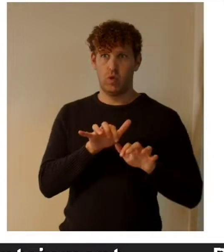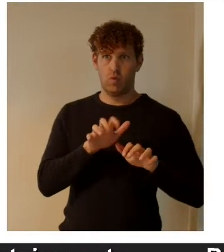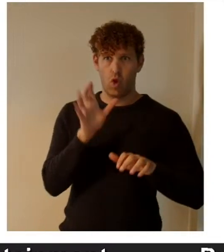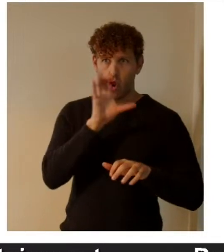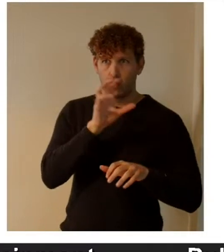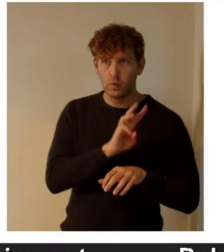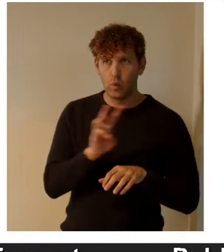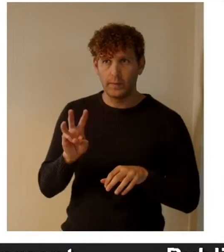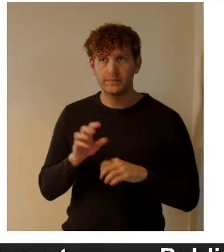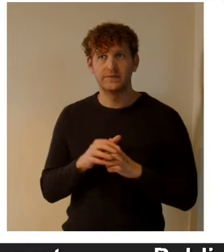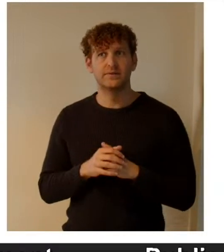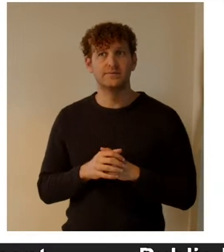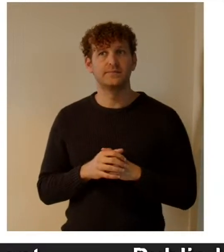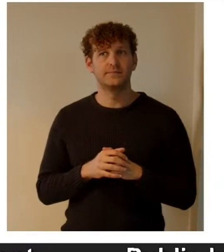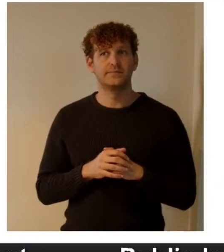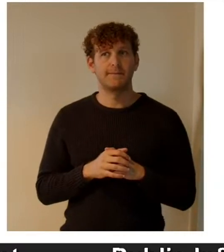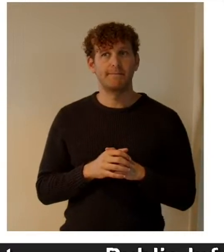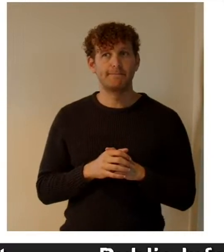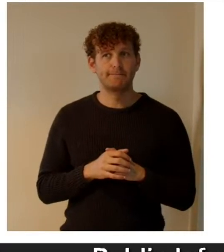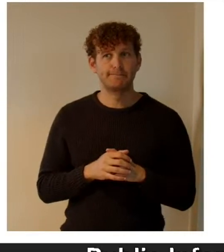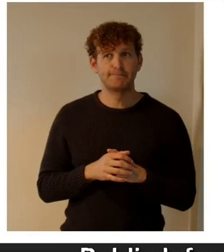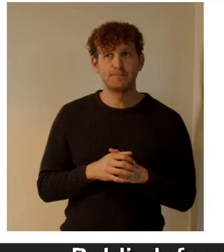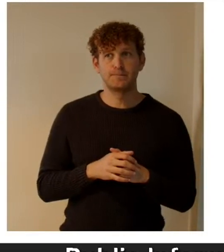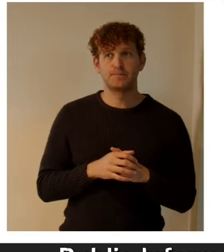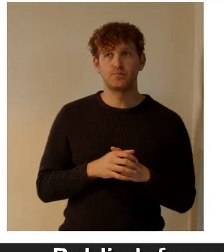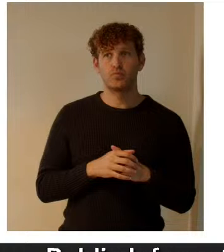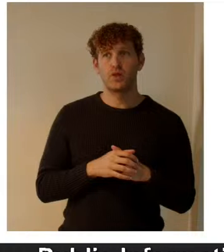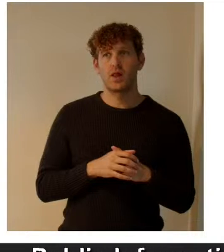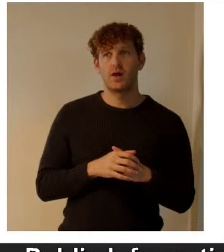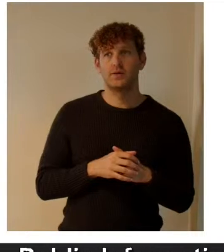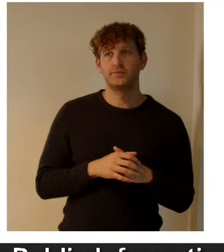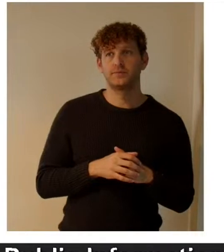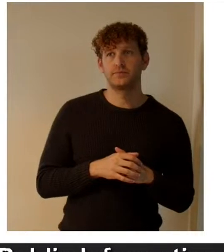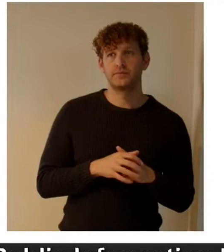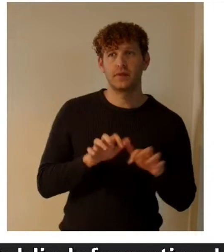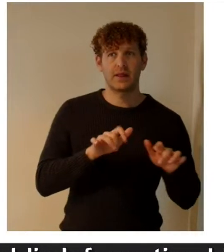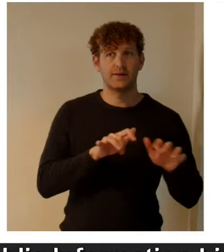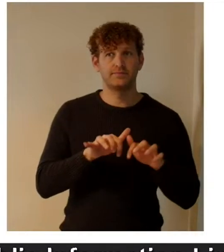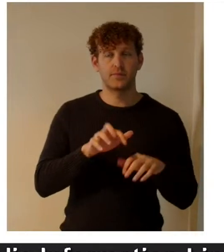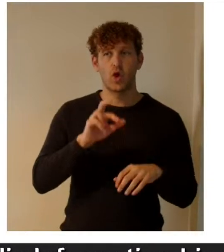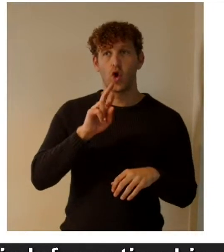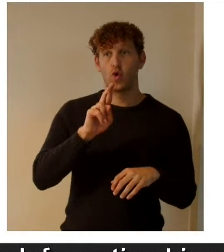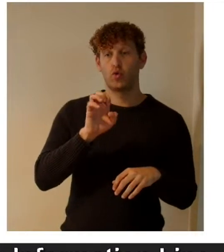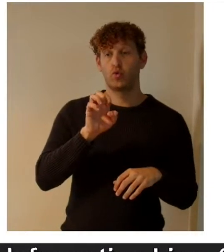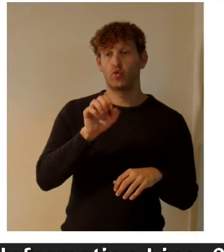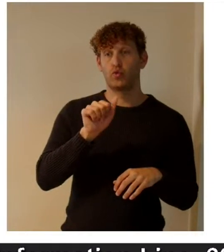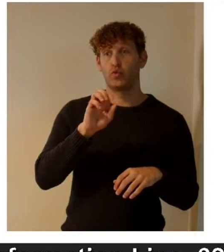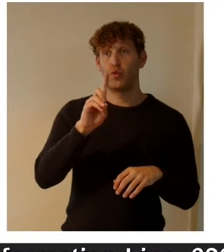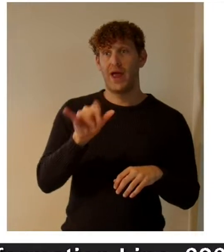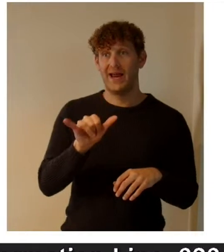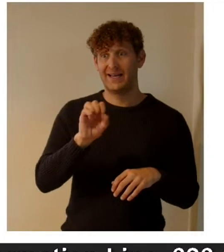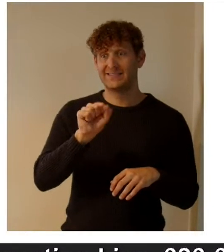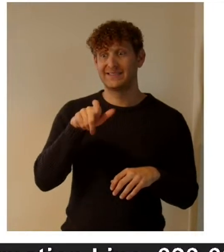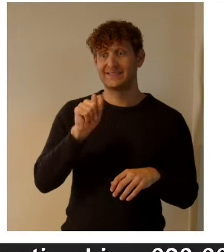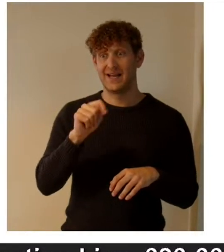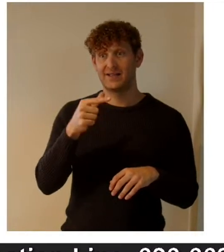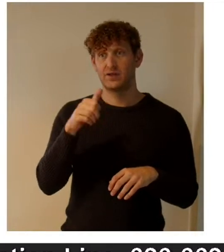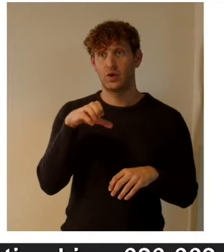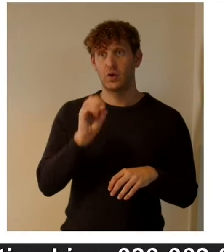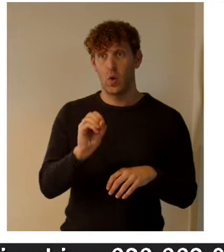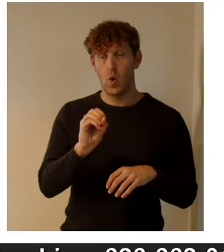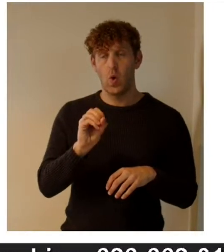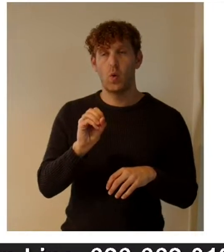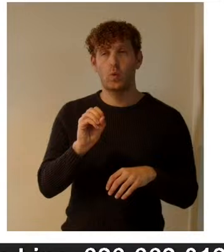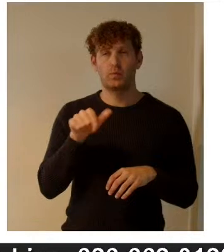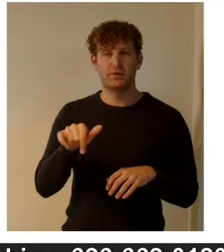visit the Ready, Set, Go, and visit CAL FIRE website for more information on how to prepare if you need to evacuate. Some of